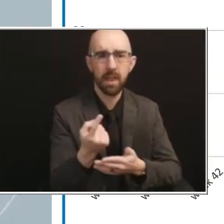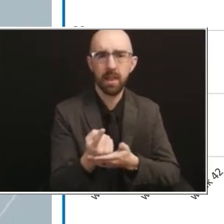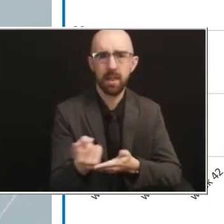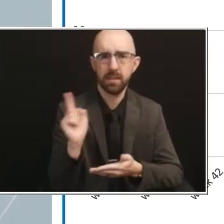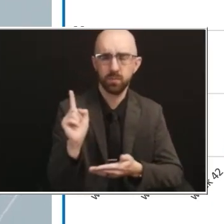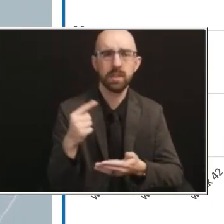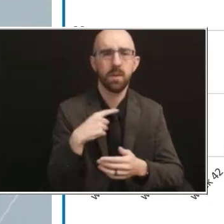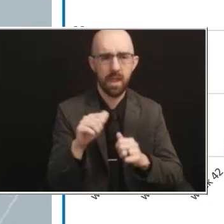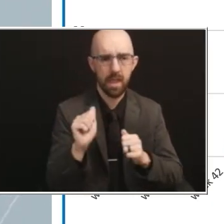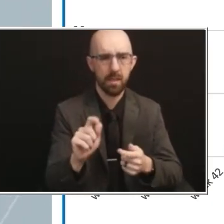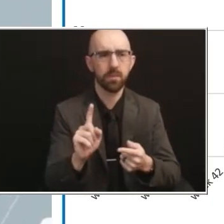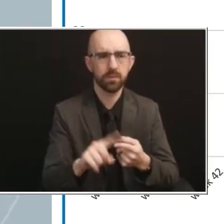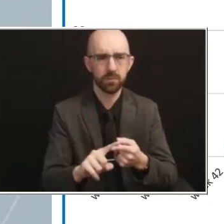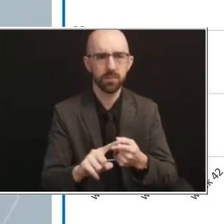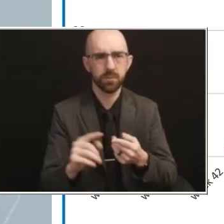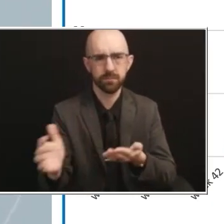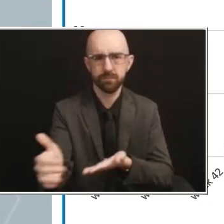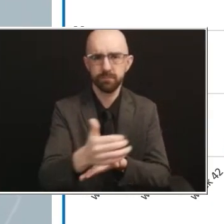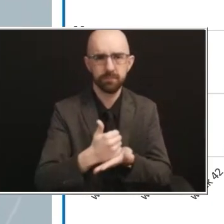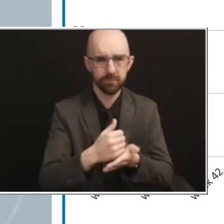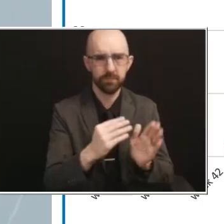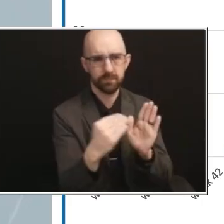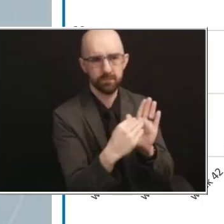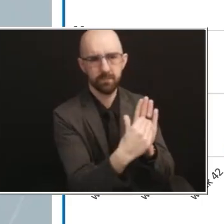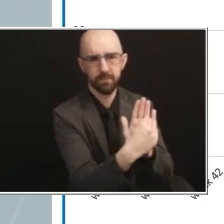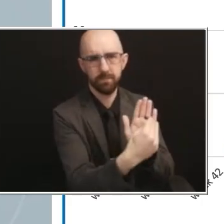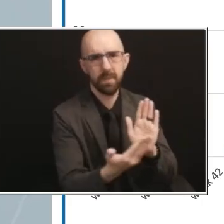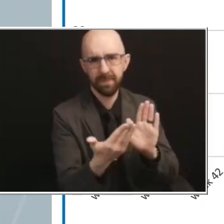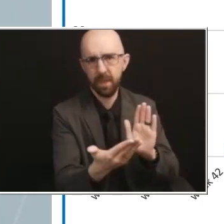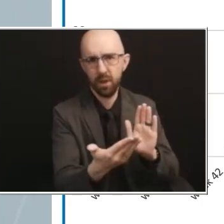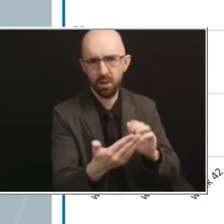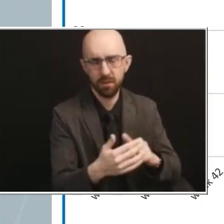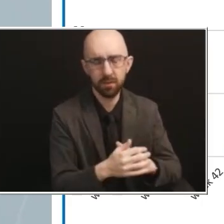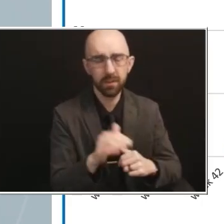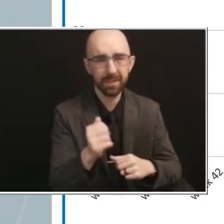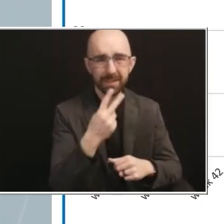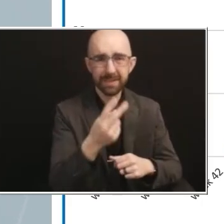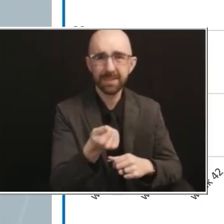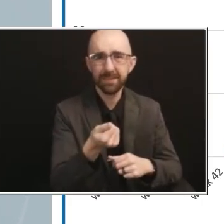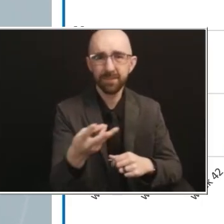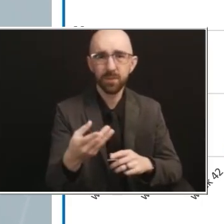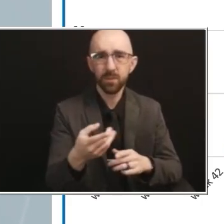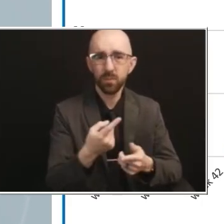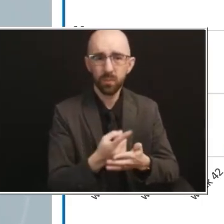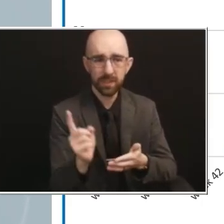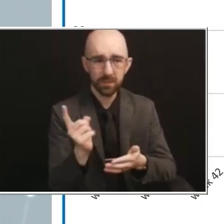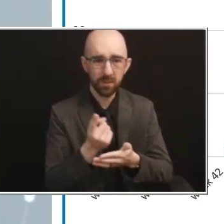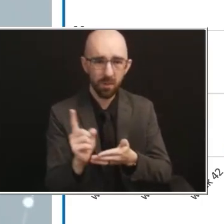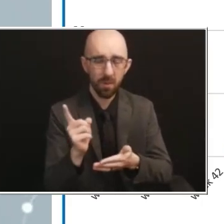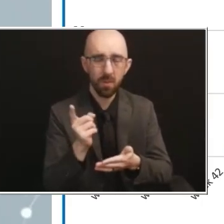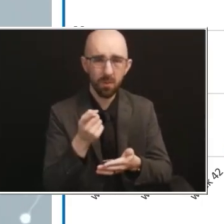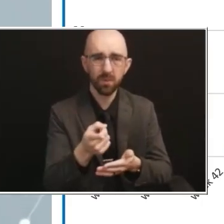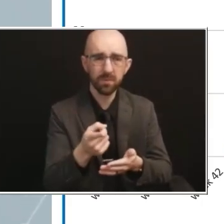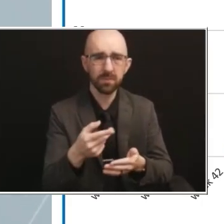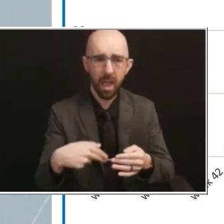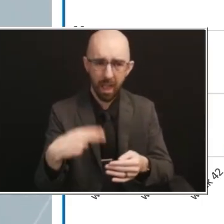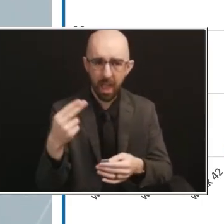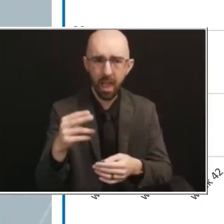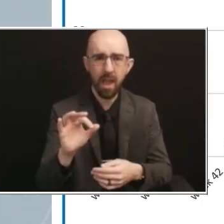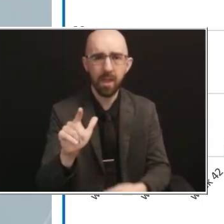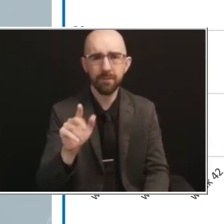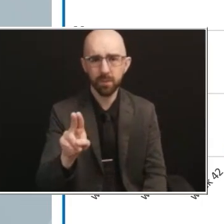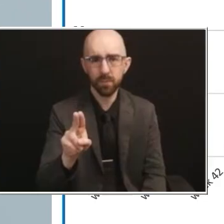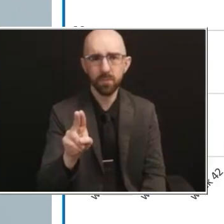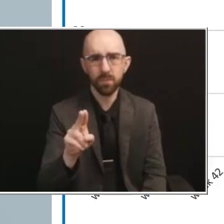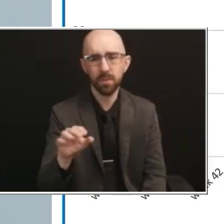to collate that and put it up there. So as you can see, a few weeks ago, there were very high amounts of flu